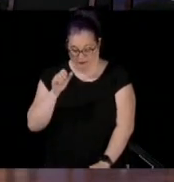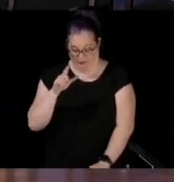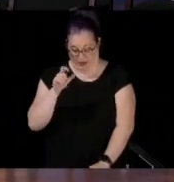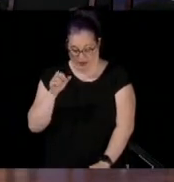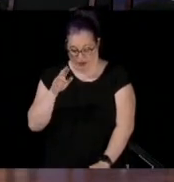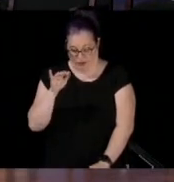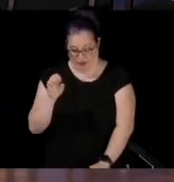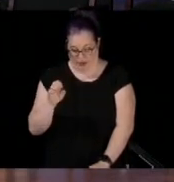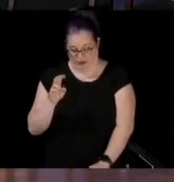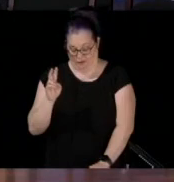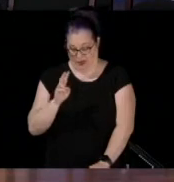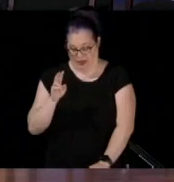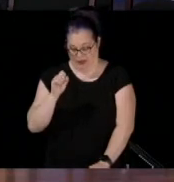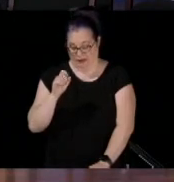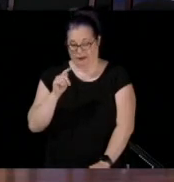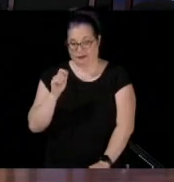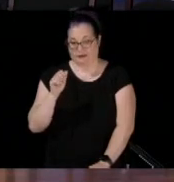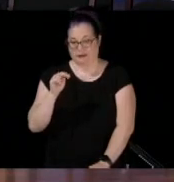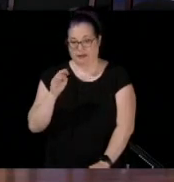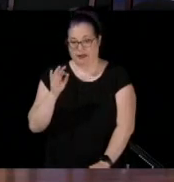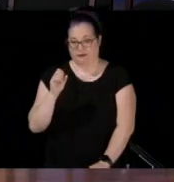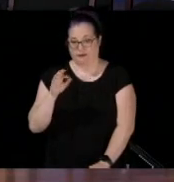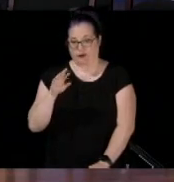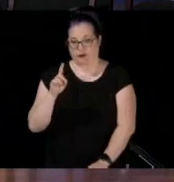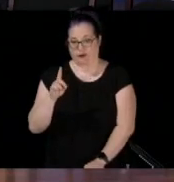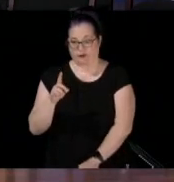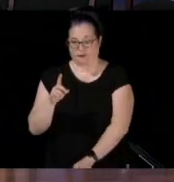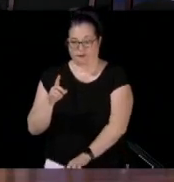Valerie Vianne Stanford.